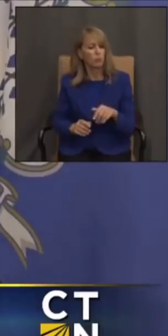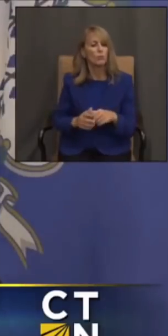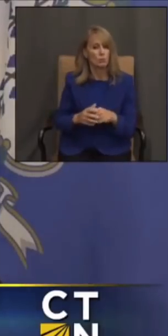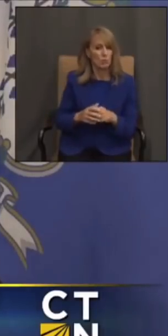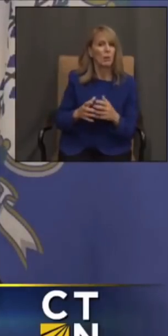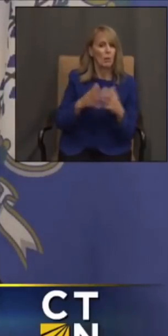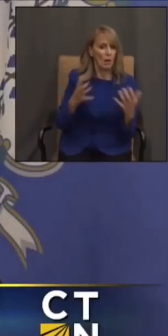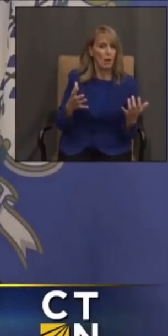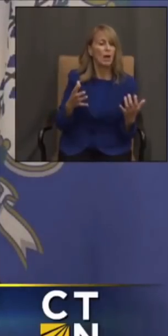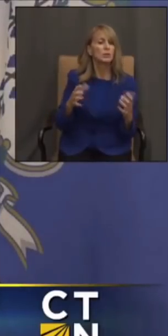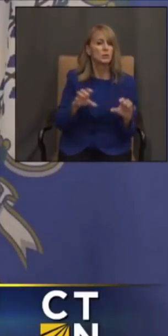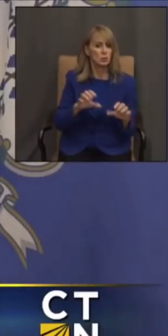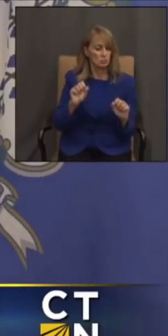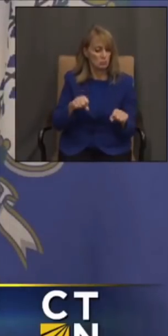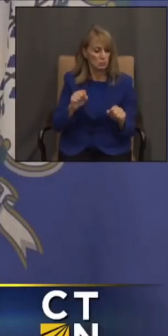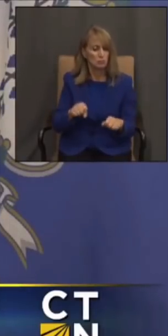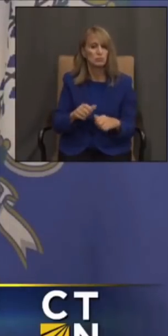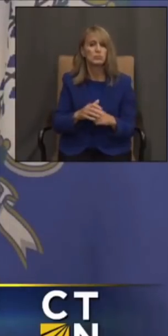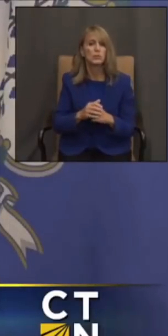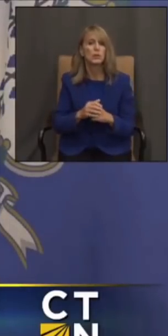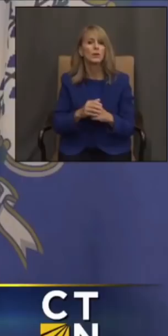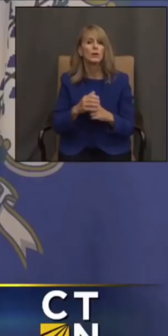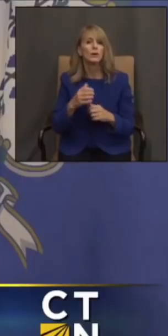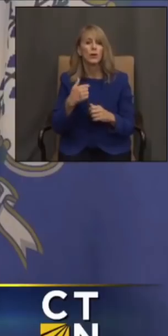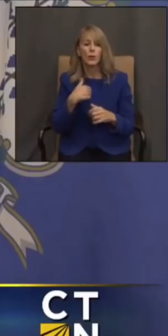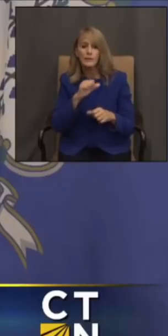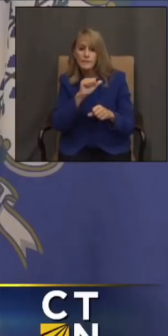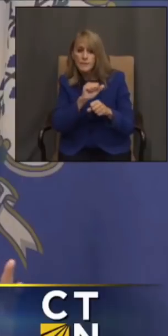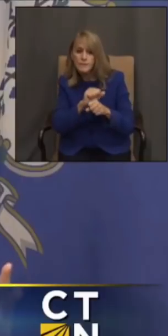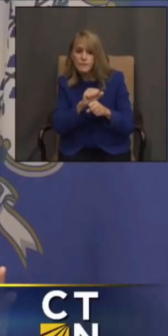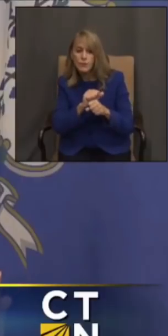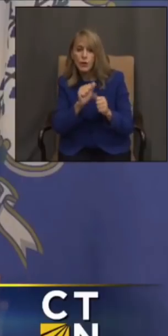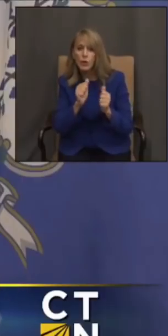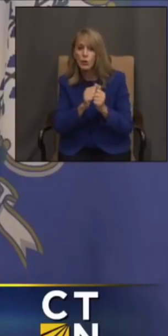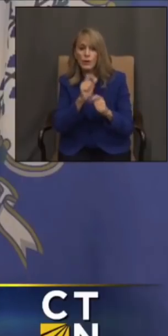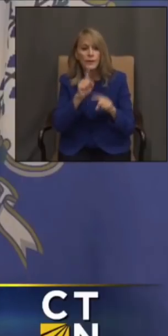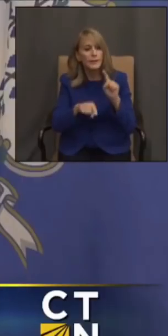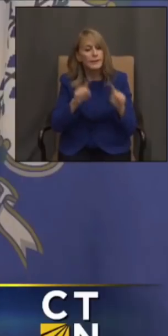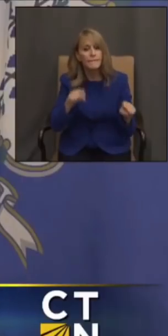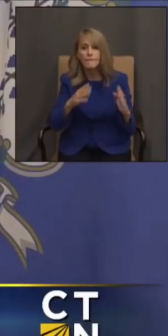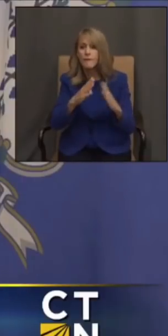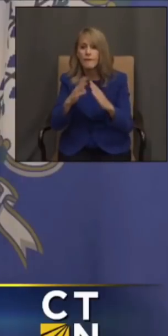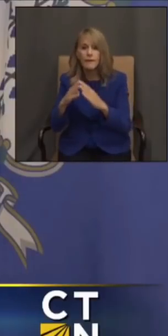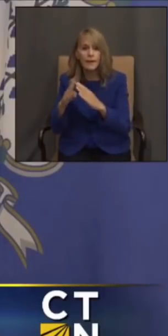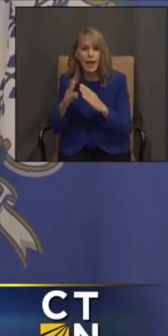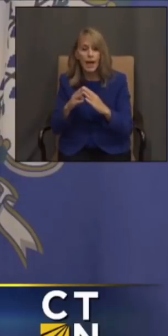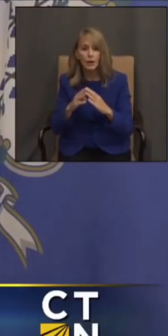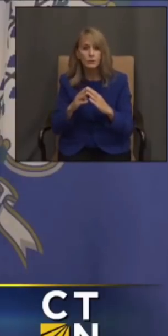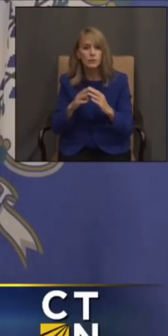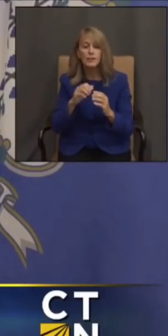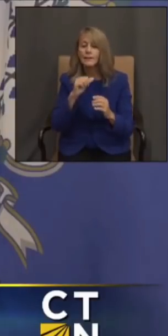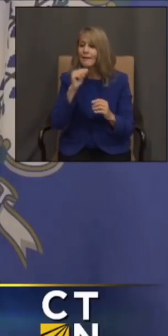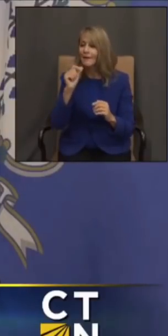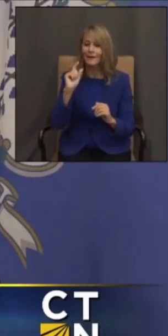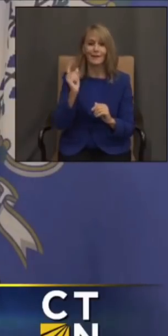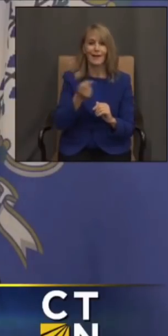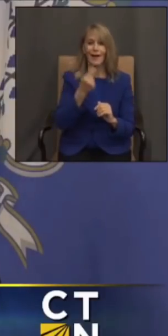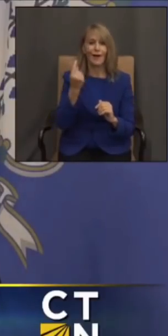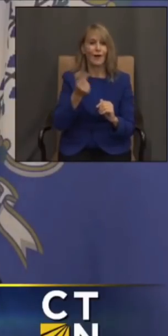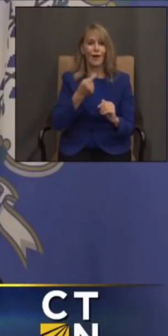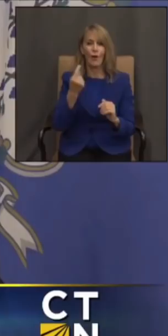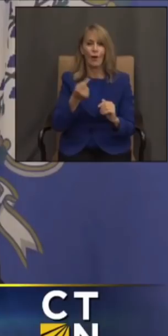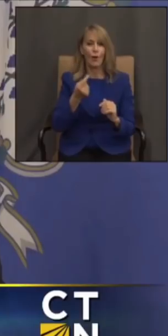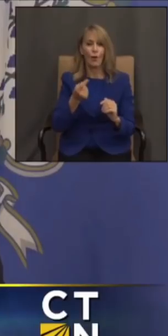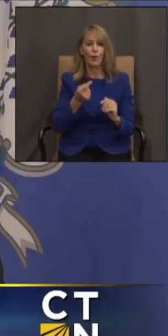First of all, we've done a lot in terms of prevention. We've worked a lot with all of our different municipalities, not just in terms of overtime